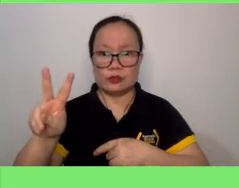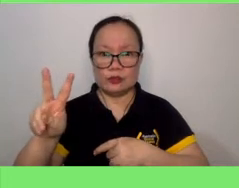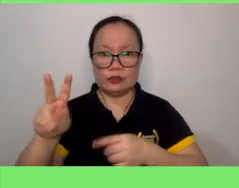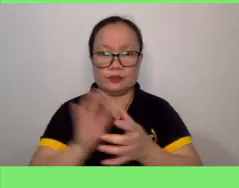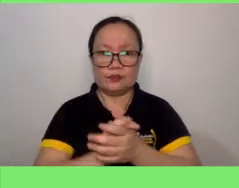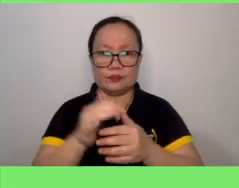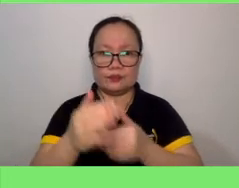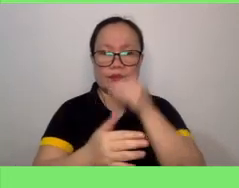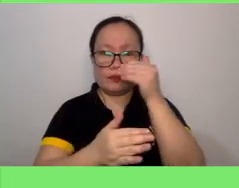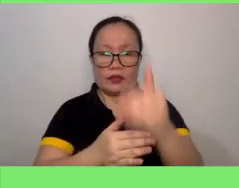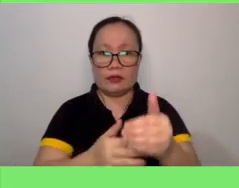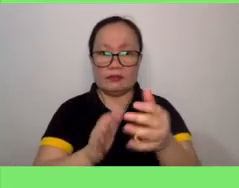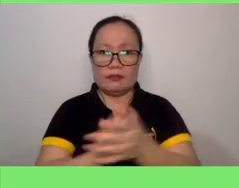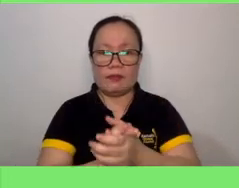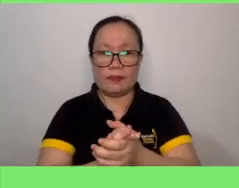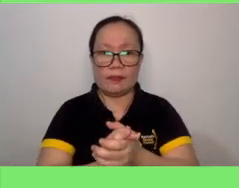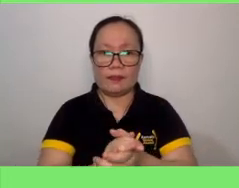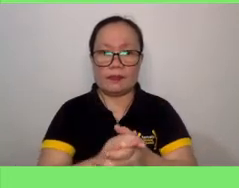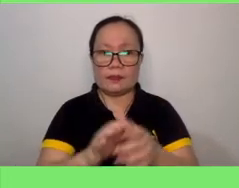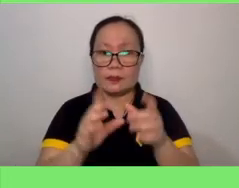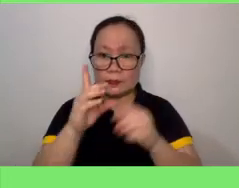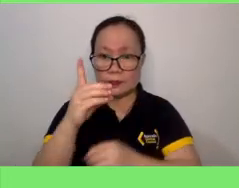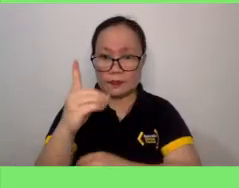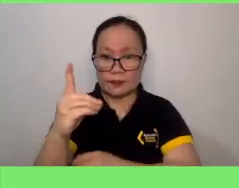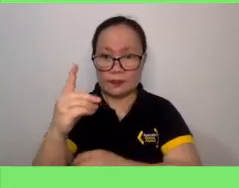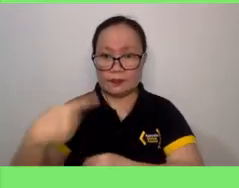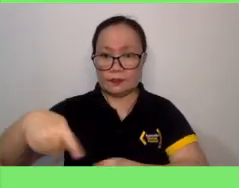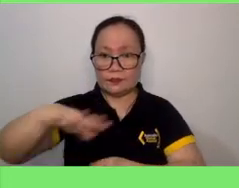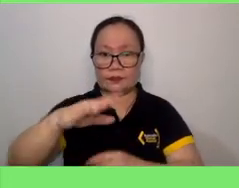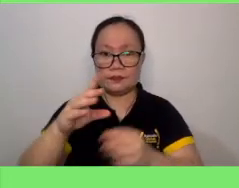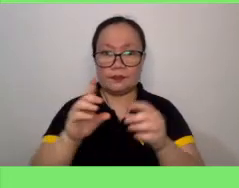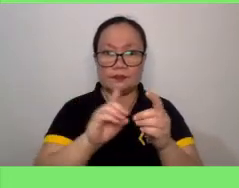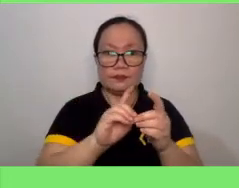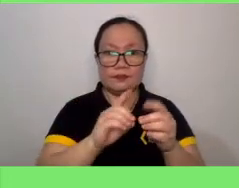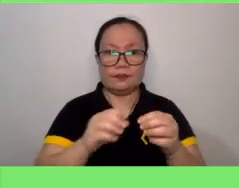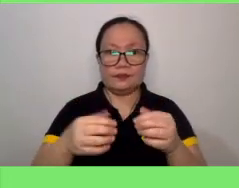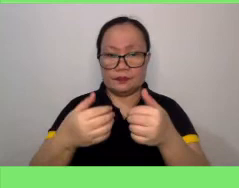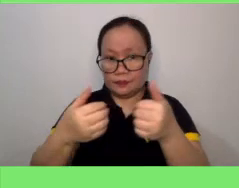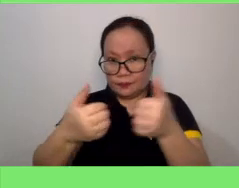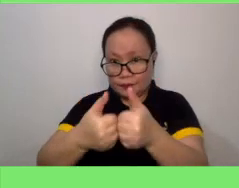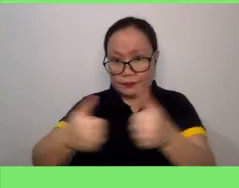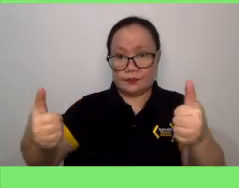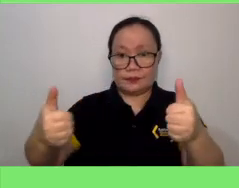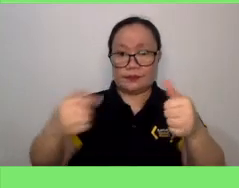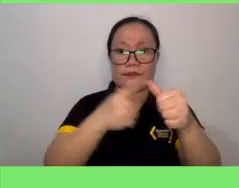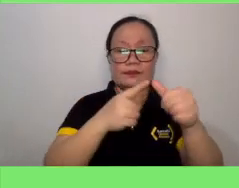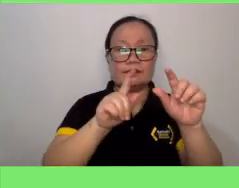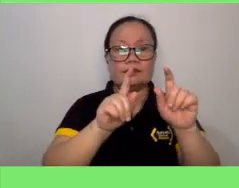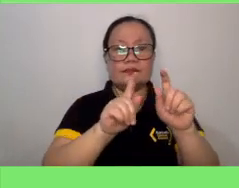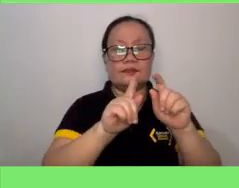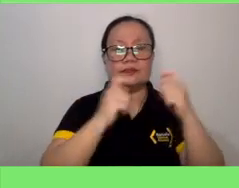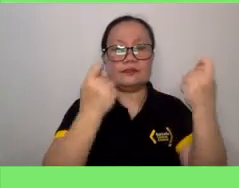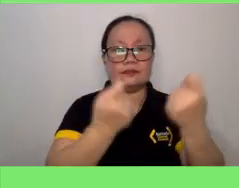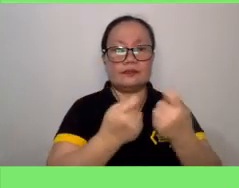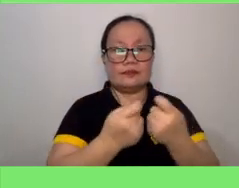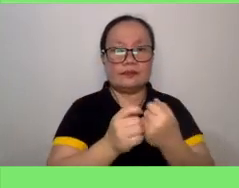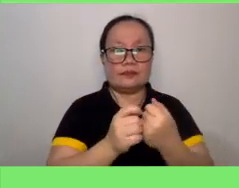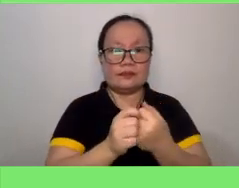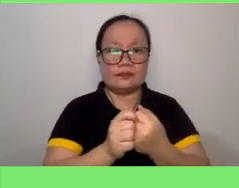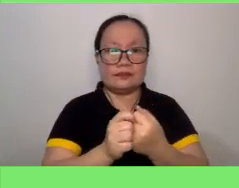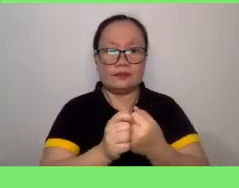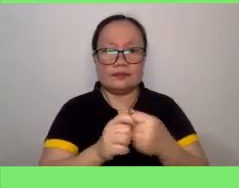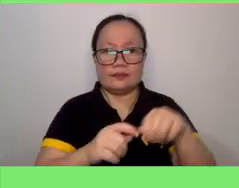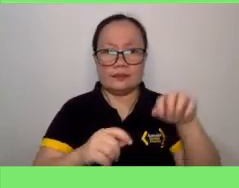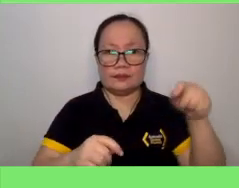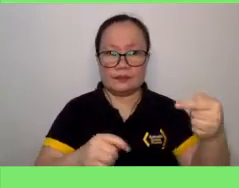using distributive property. So, again, paghiwalayin po natin ito, negative 5x and then positive 6. And